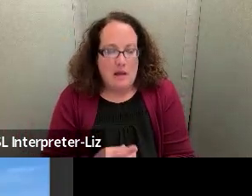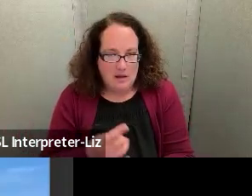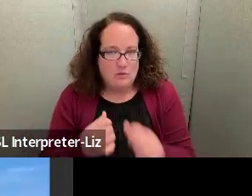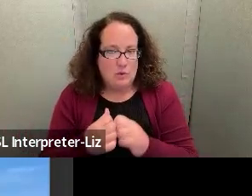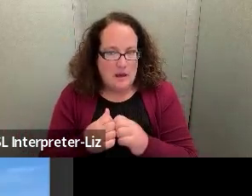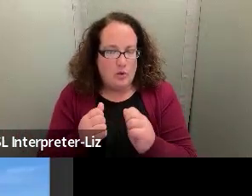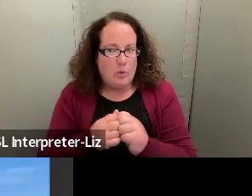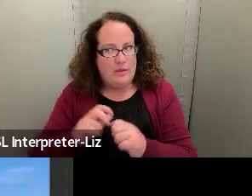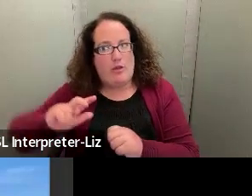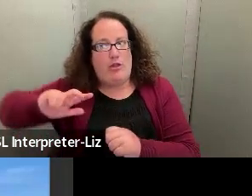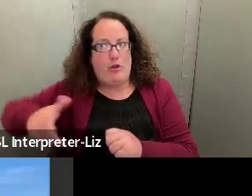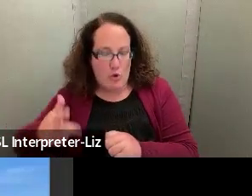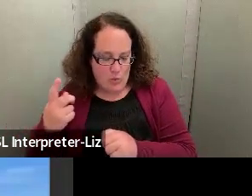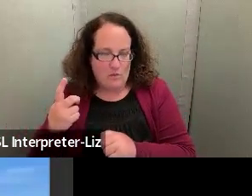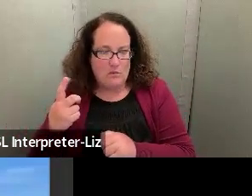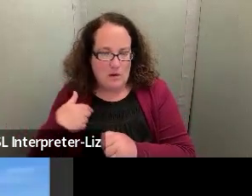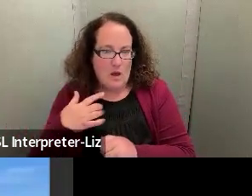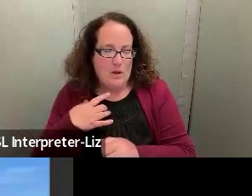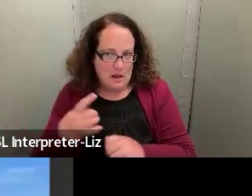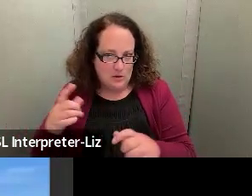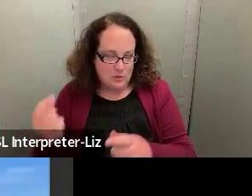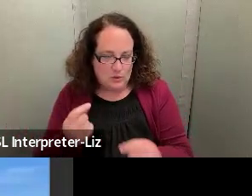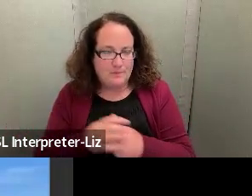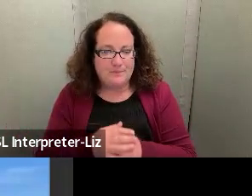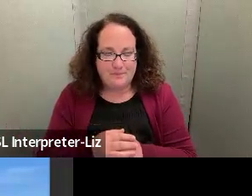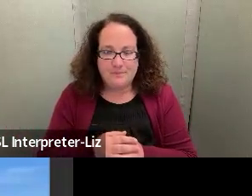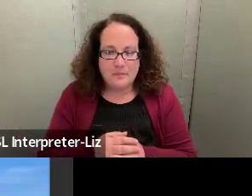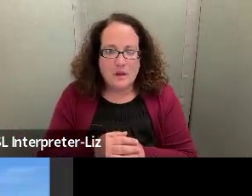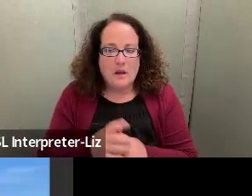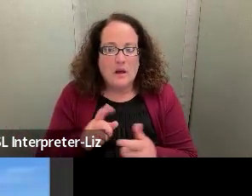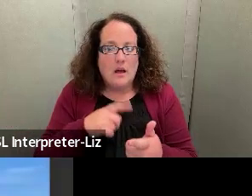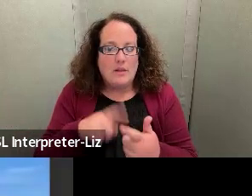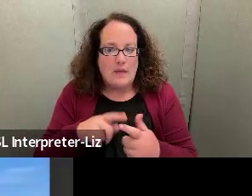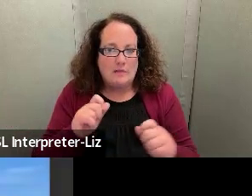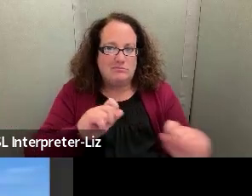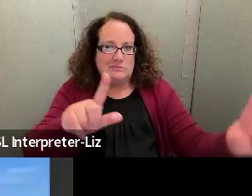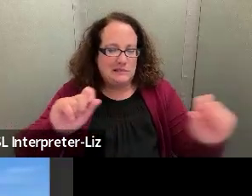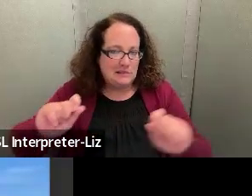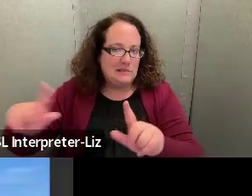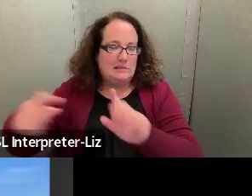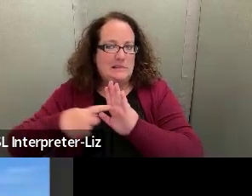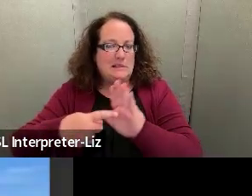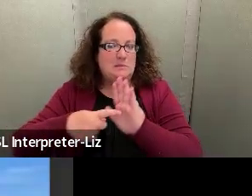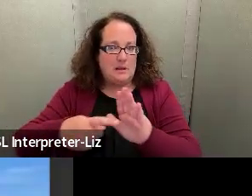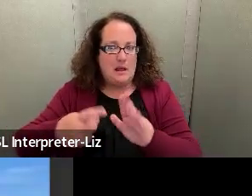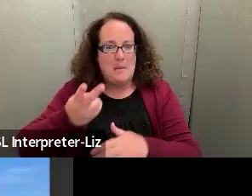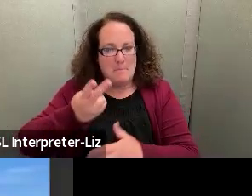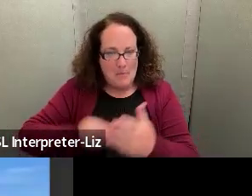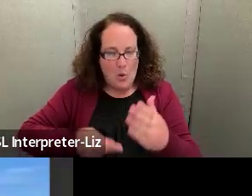with a third one that I'm going to do at the Case Western Think Box, and then display both of them in Washington D.C. at the